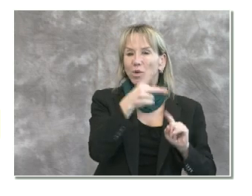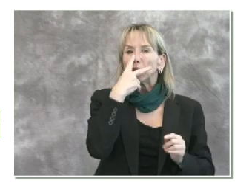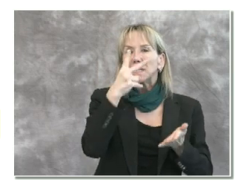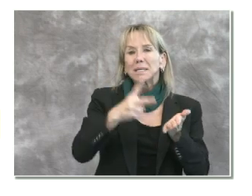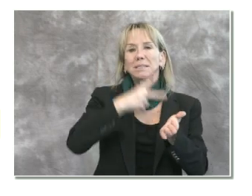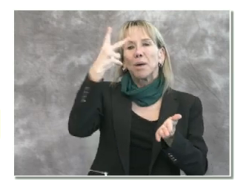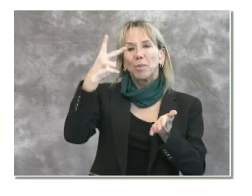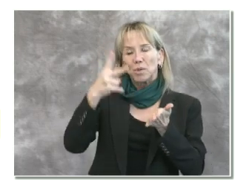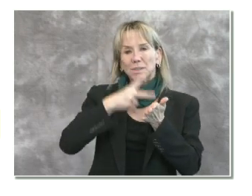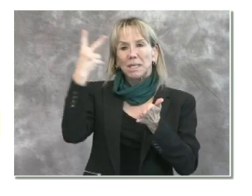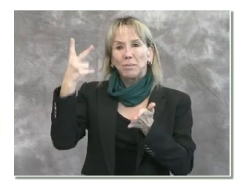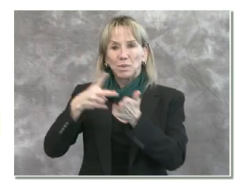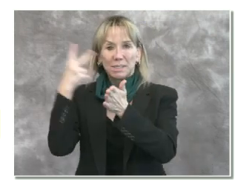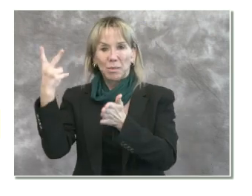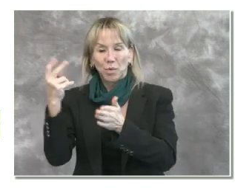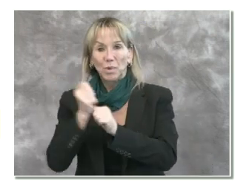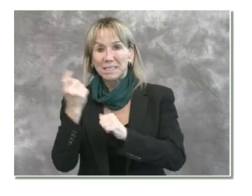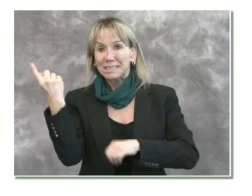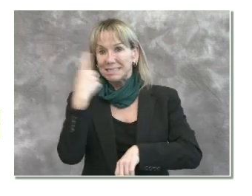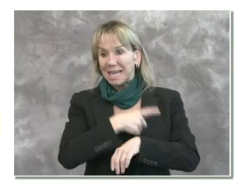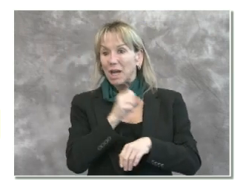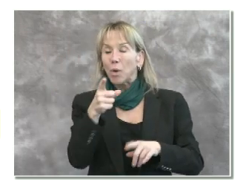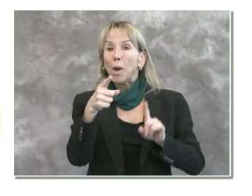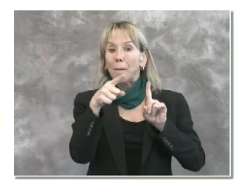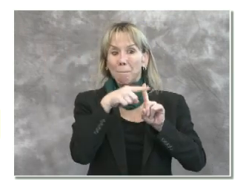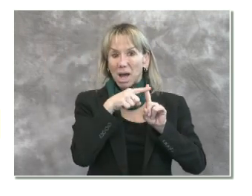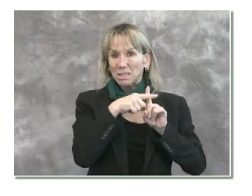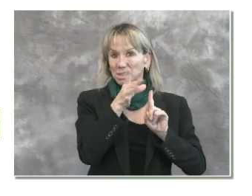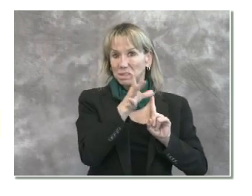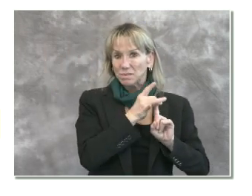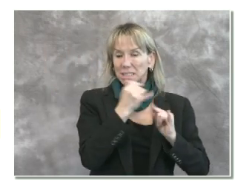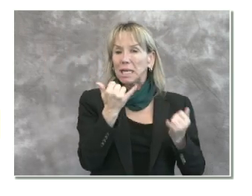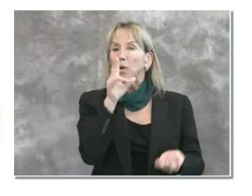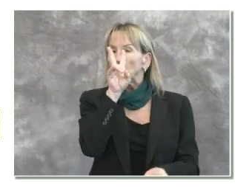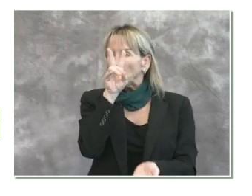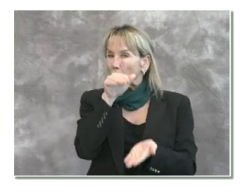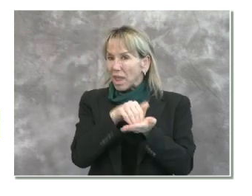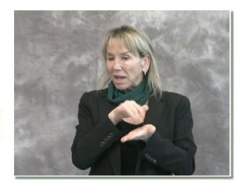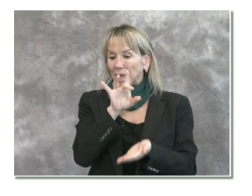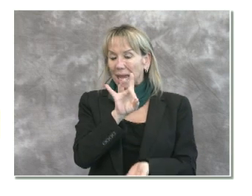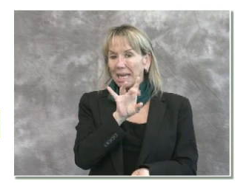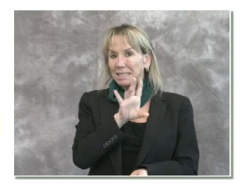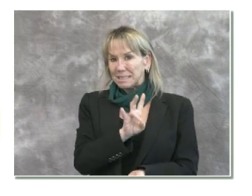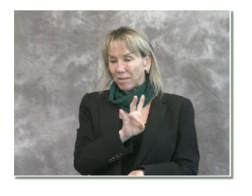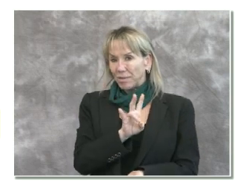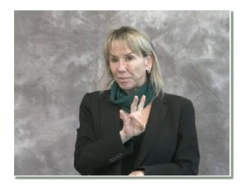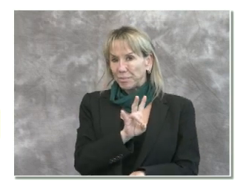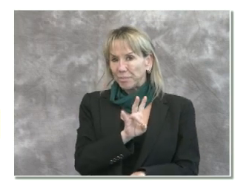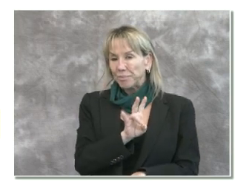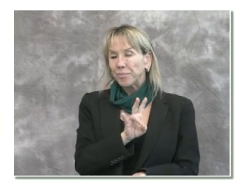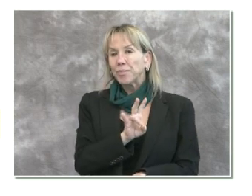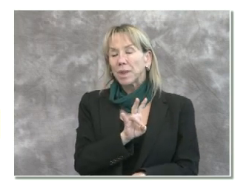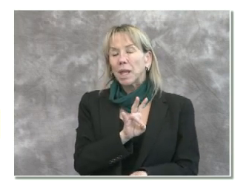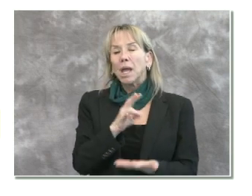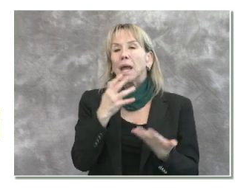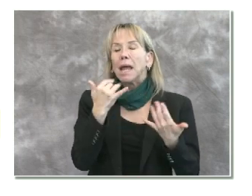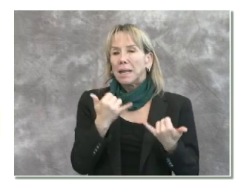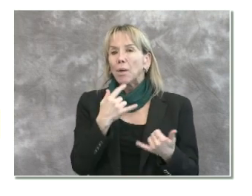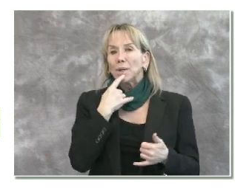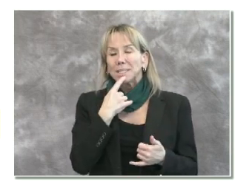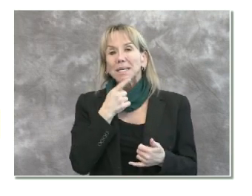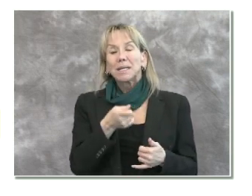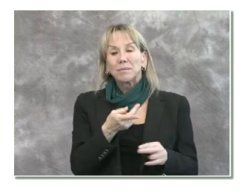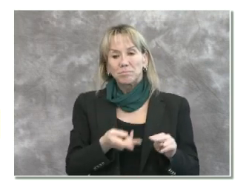time in days. And so for our positive cases, we're now at 2,087. Of course, we reported a